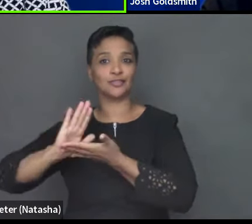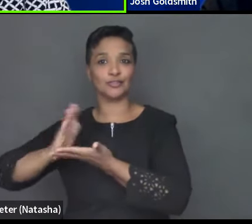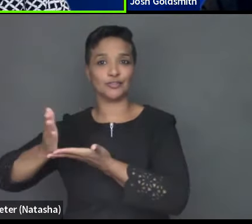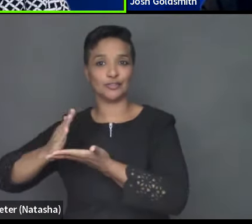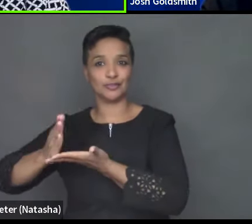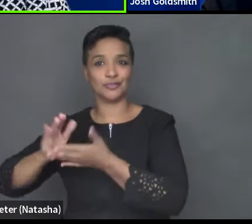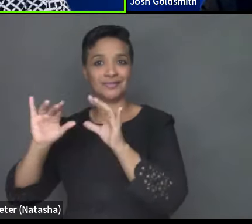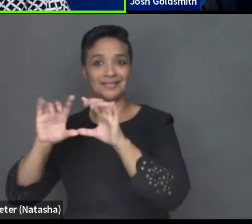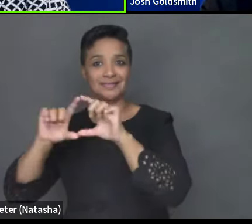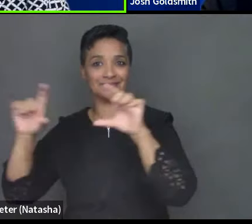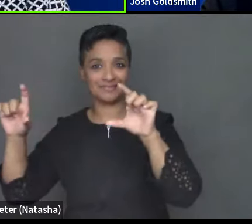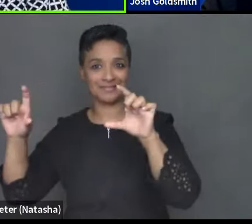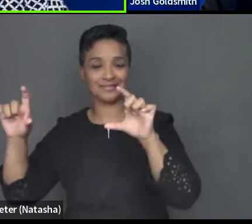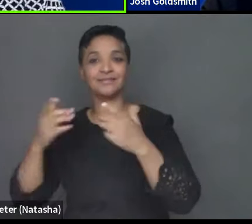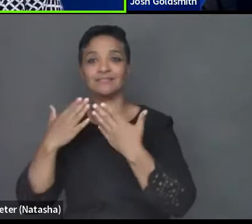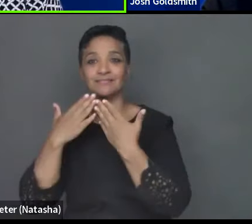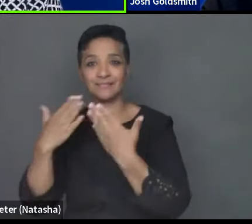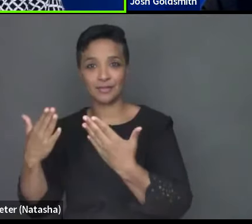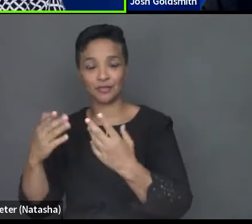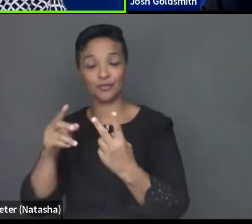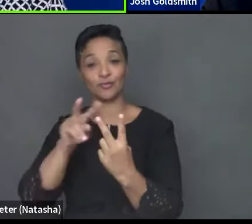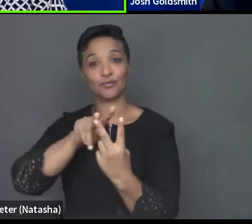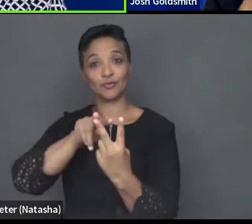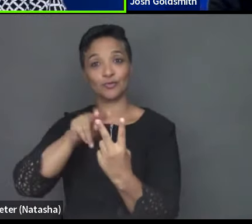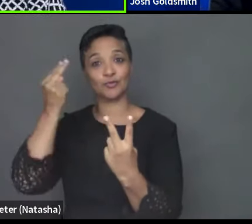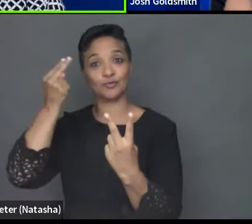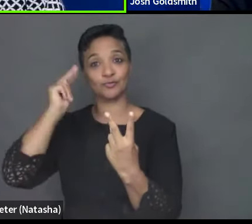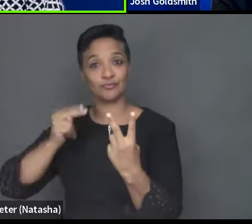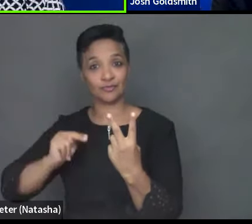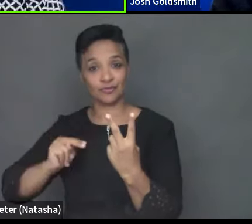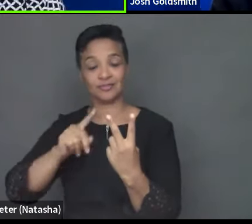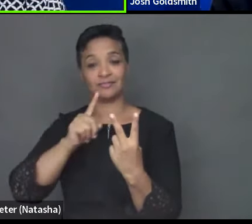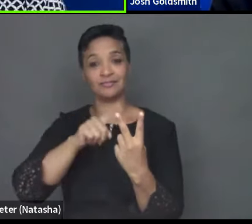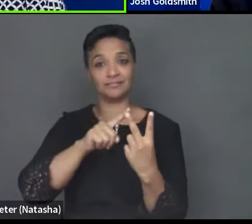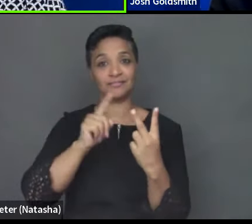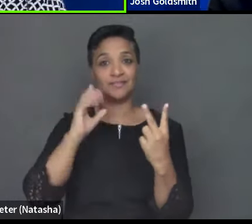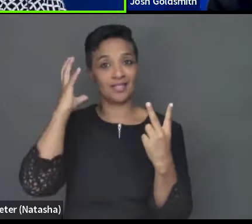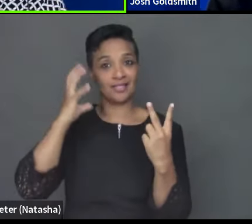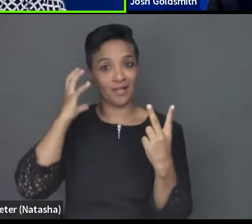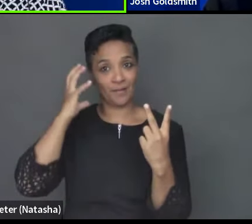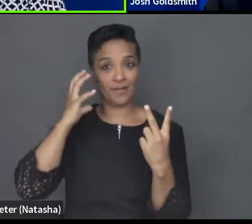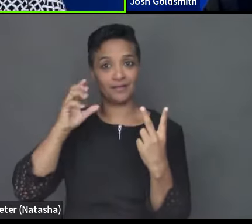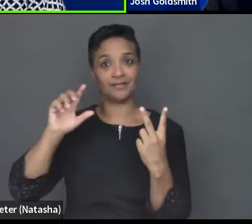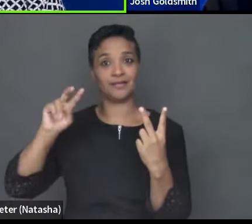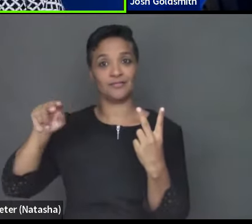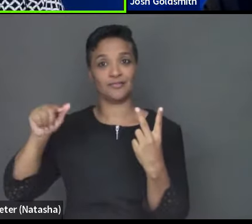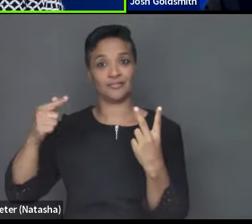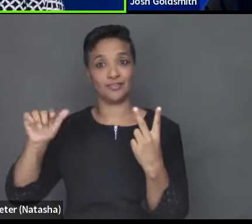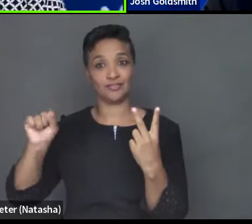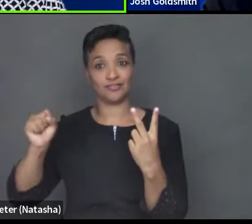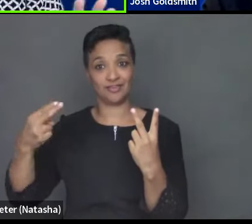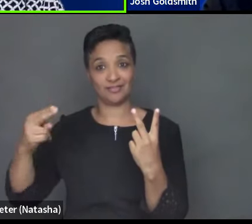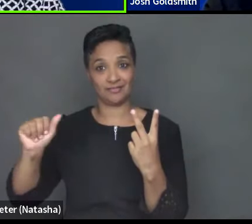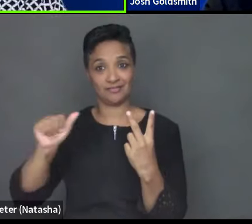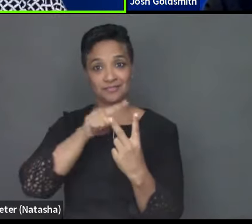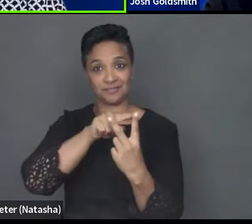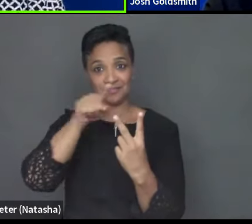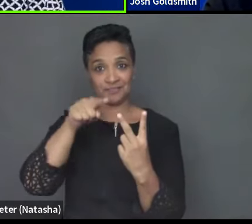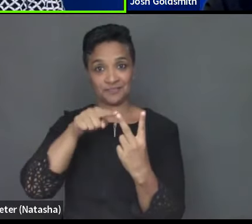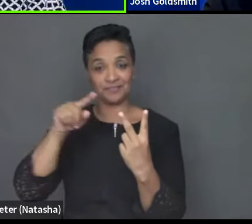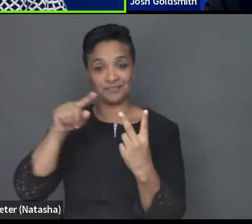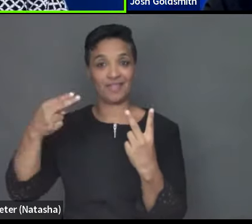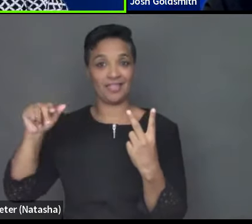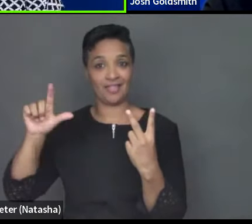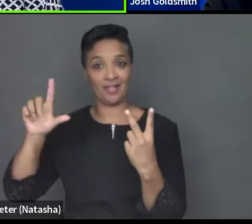Natasha Parkins Maliko and Thelma Katsie, who are going to be helping us today. This is going to be an